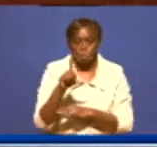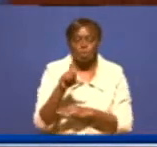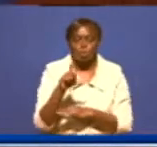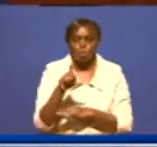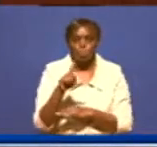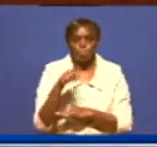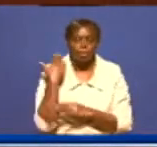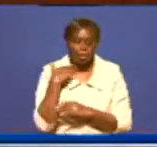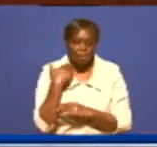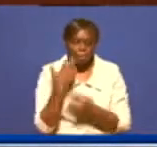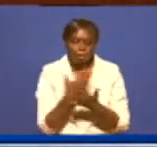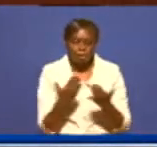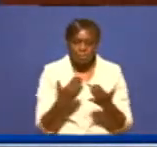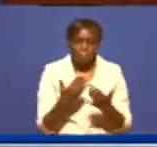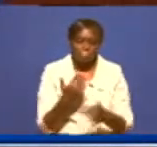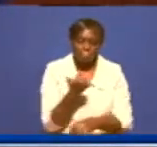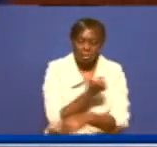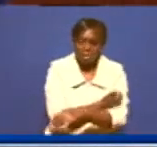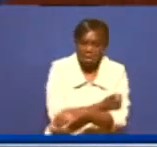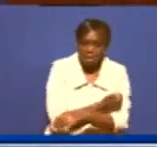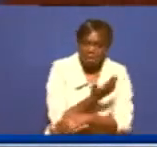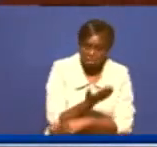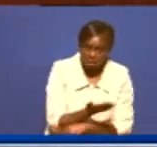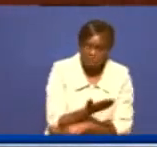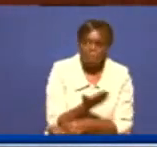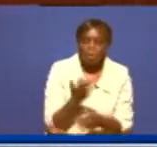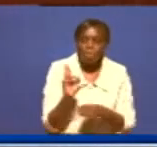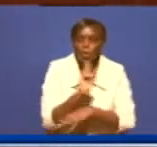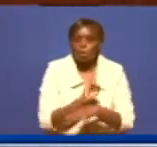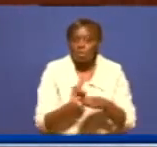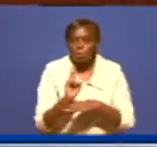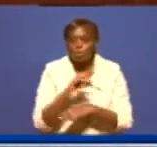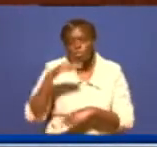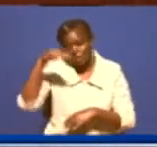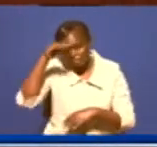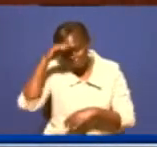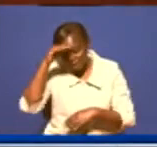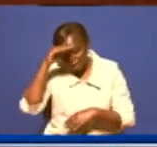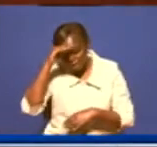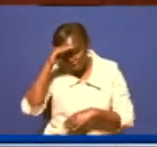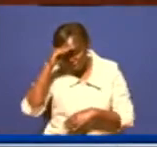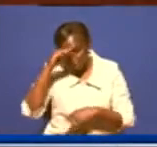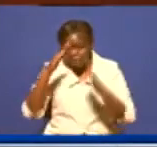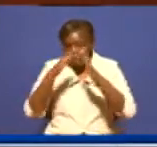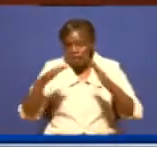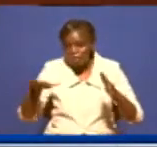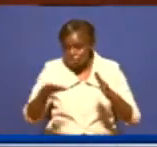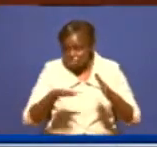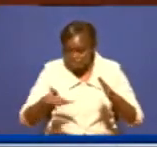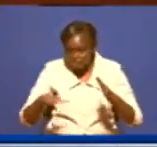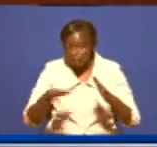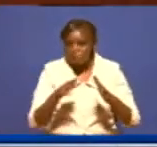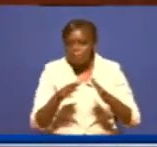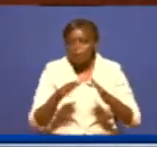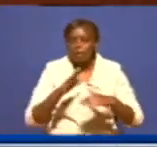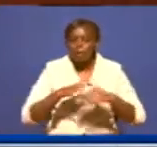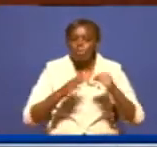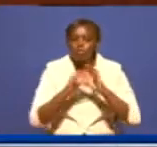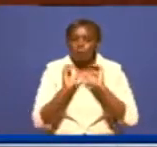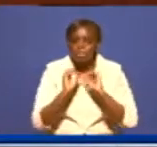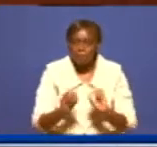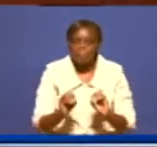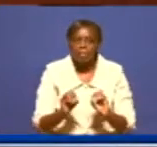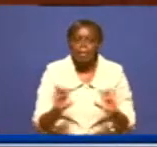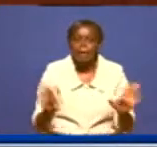criminal elements, be it drug trafficking or using as a bar in a residential area, I think also it's uncomfortable